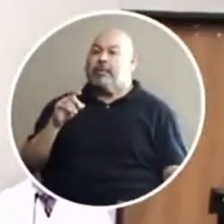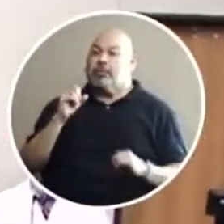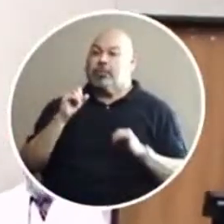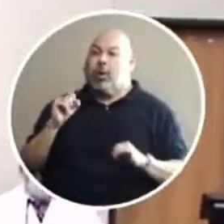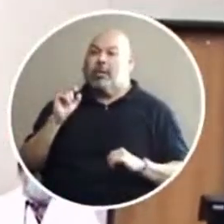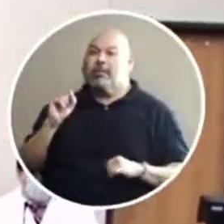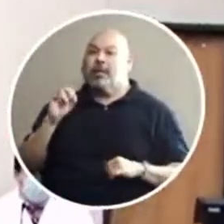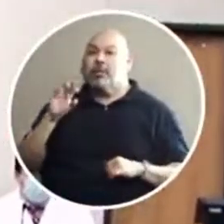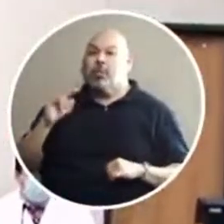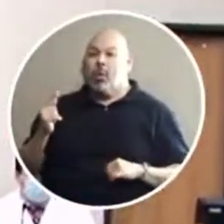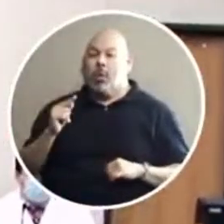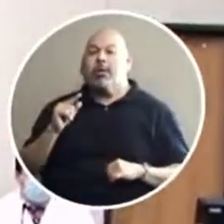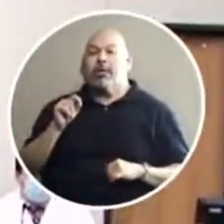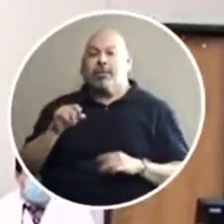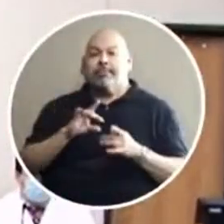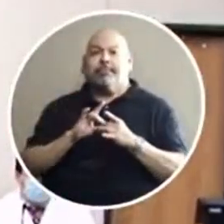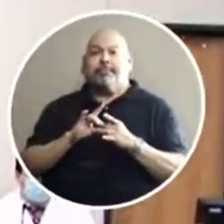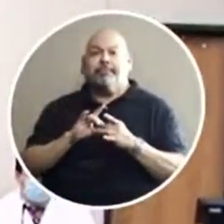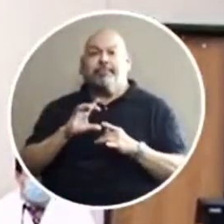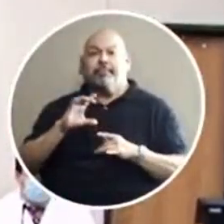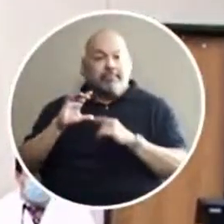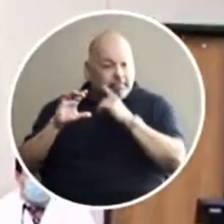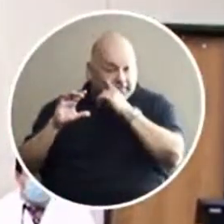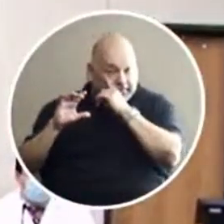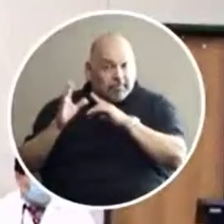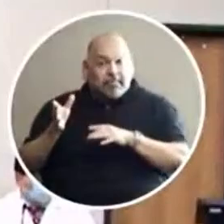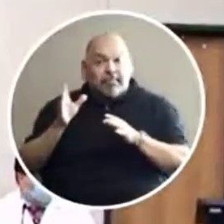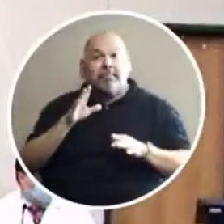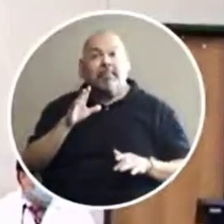as it relates to COVID-19, and